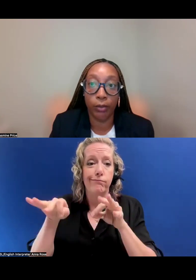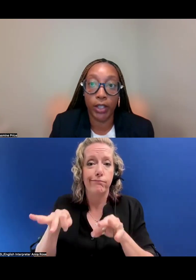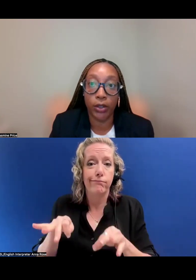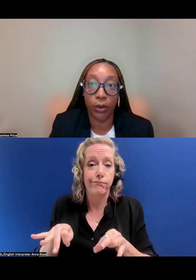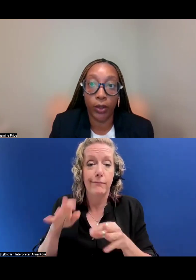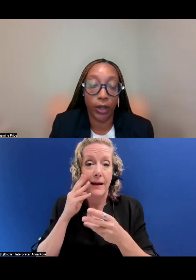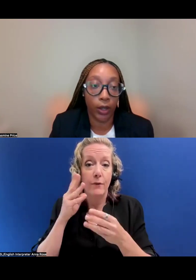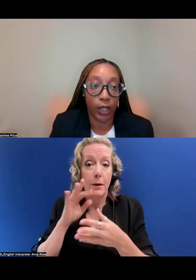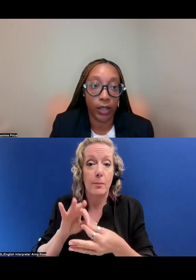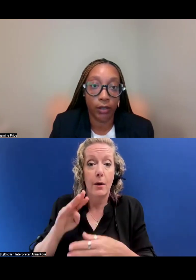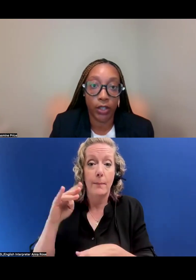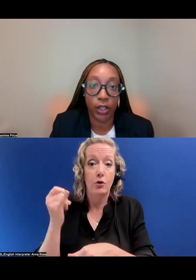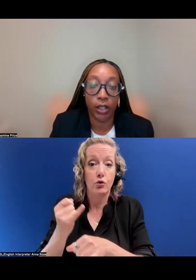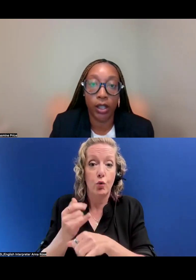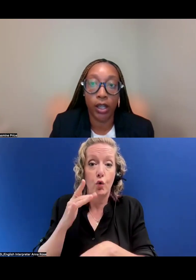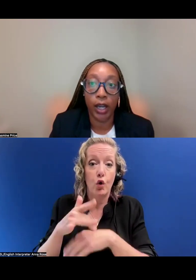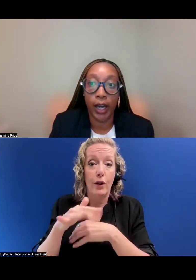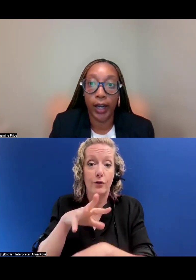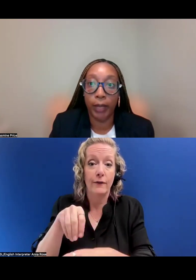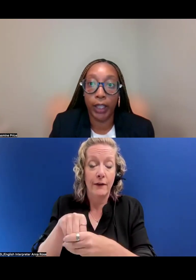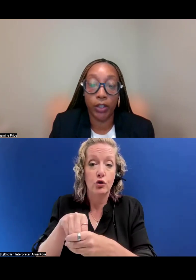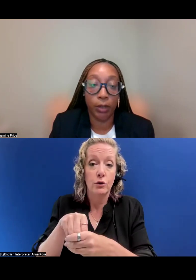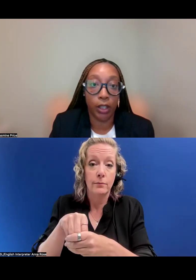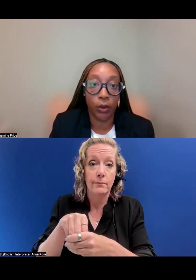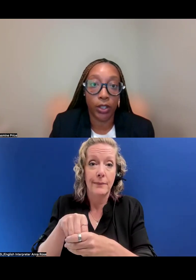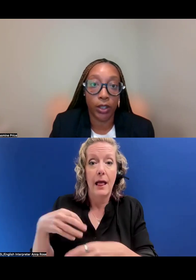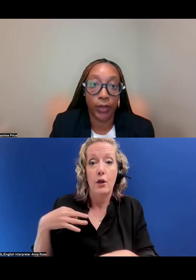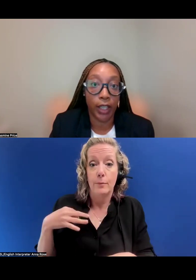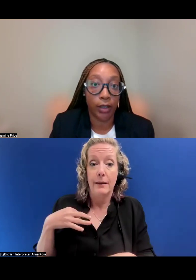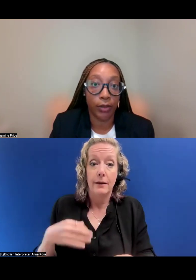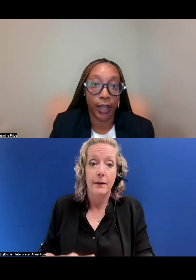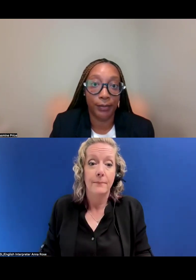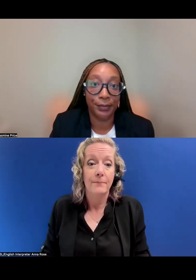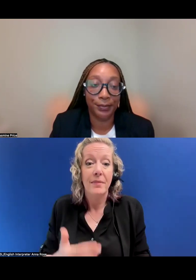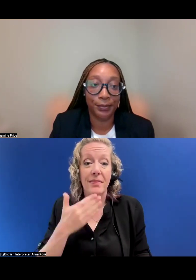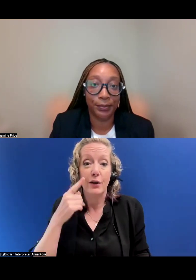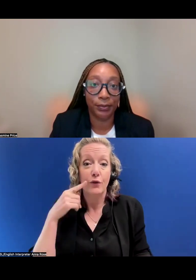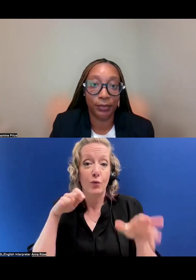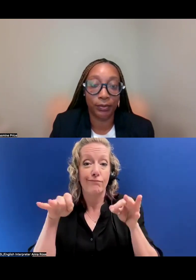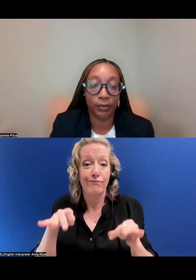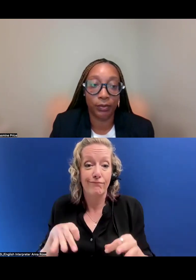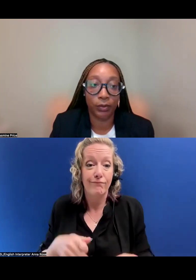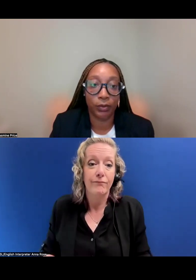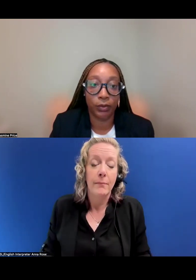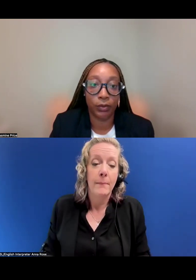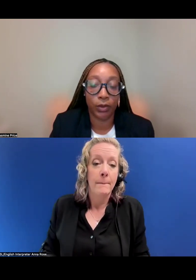additional information on the early intervention eligibility question. Thank you for that.